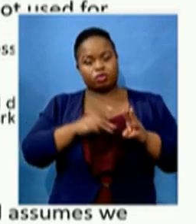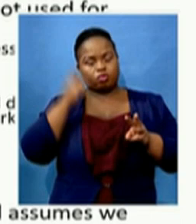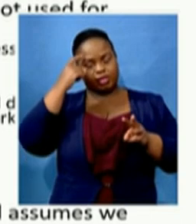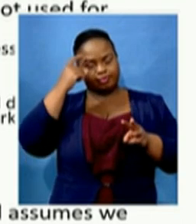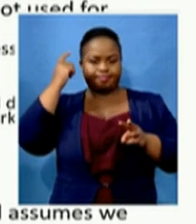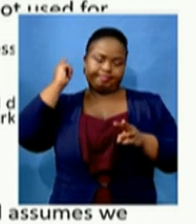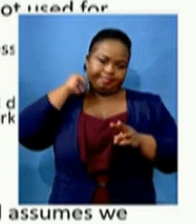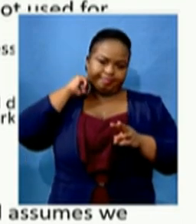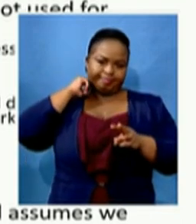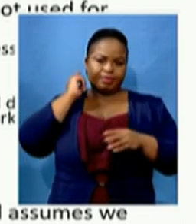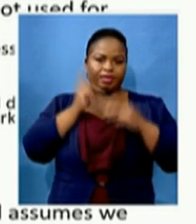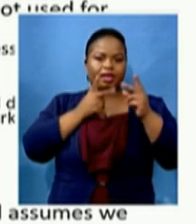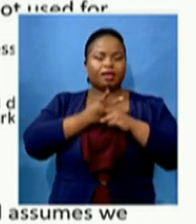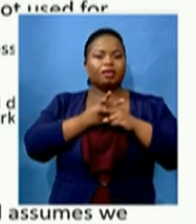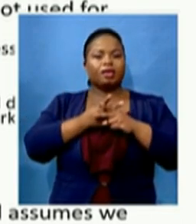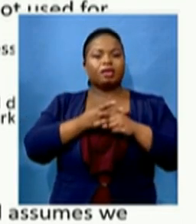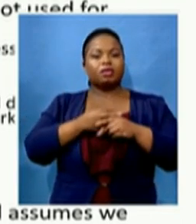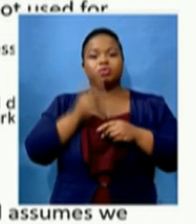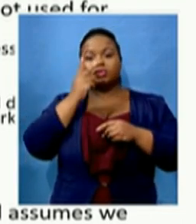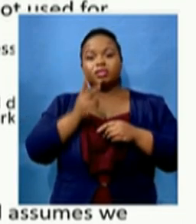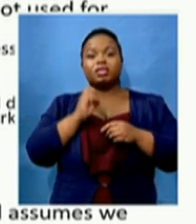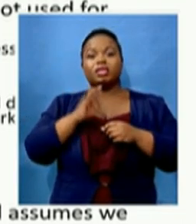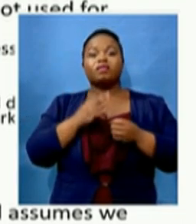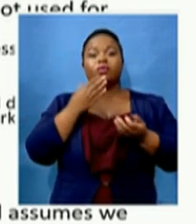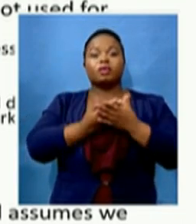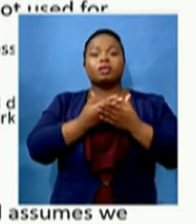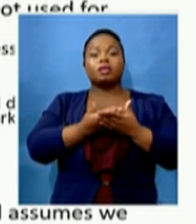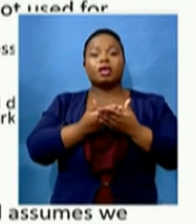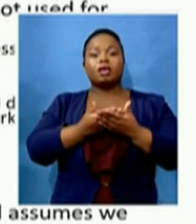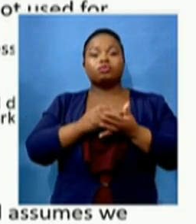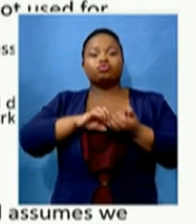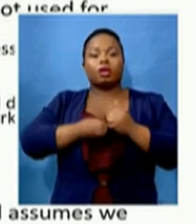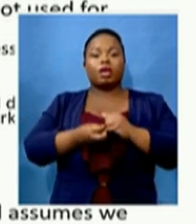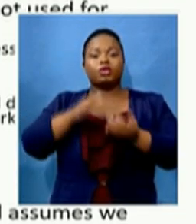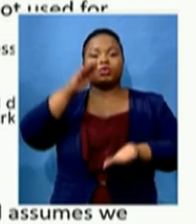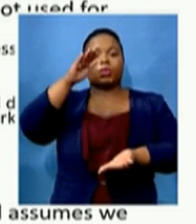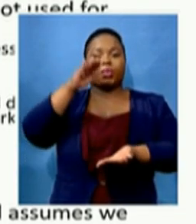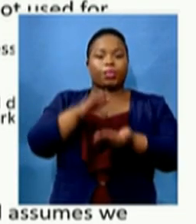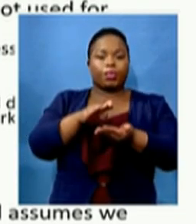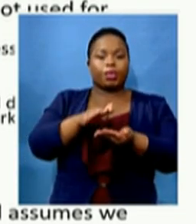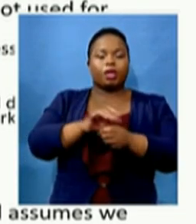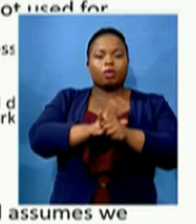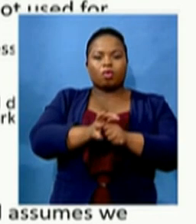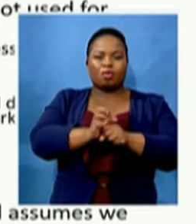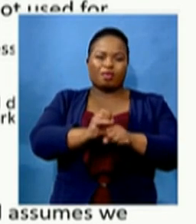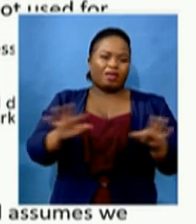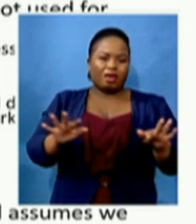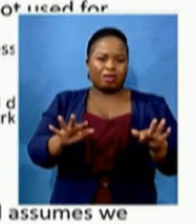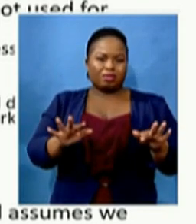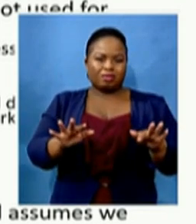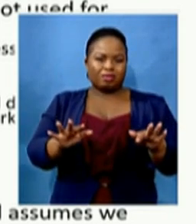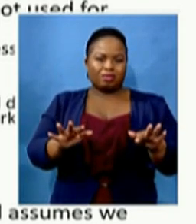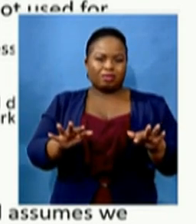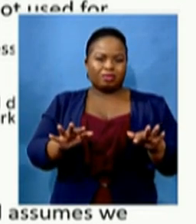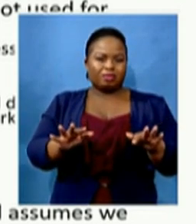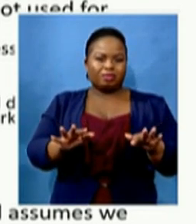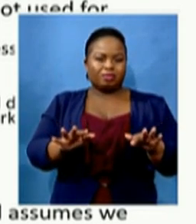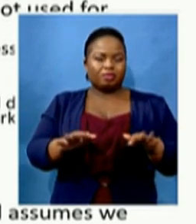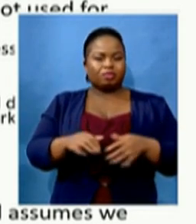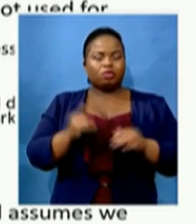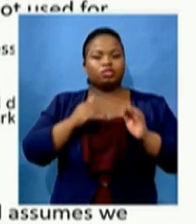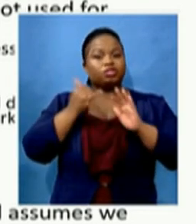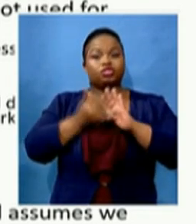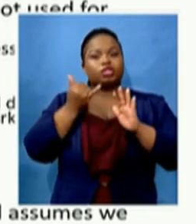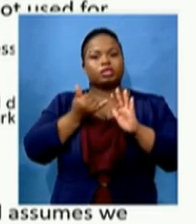actually impact on suppressing the epidemic, as opposed to it being it essentially reaching the levels that we've seen in